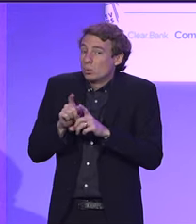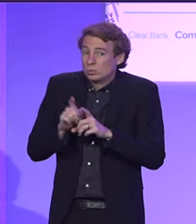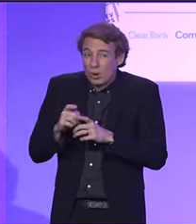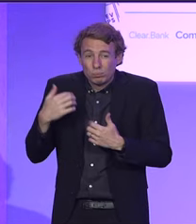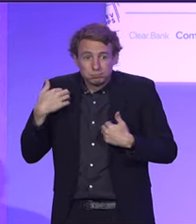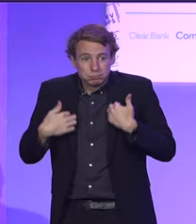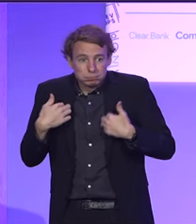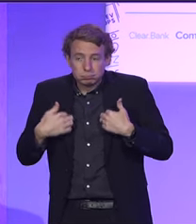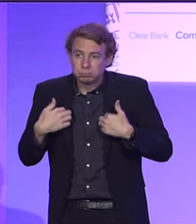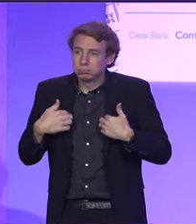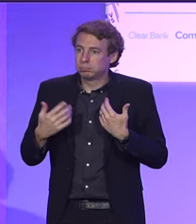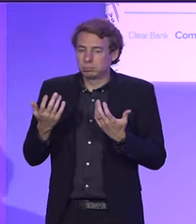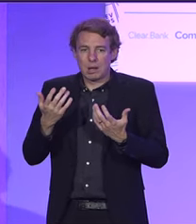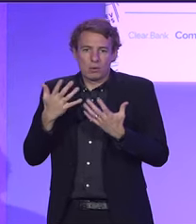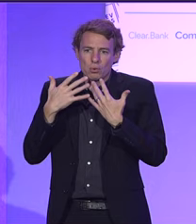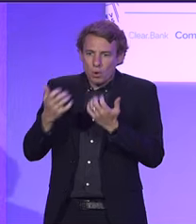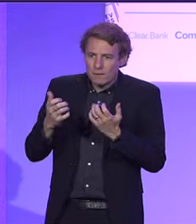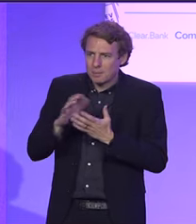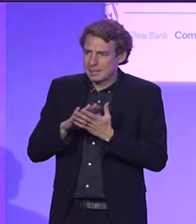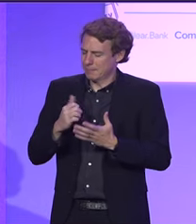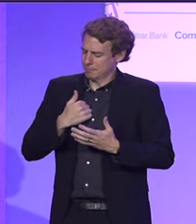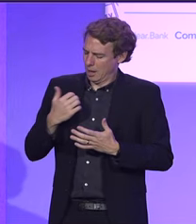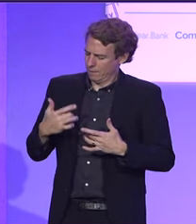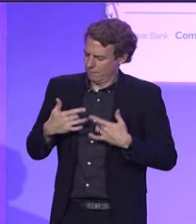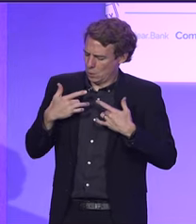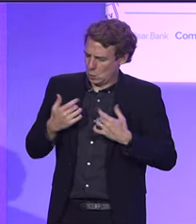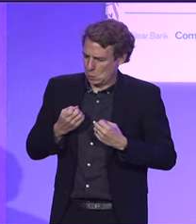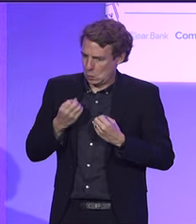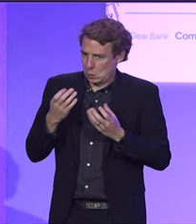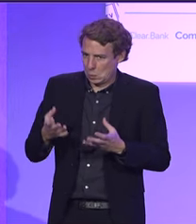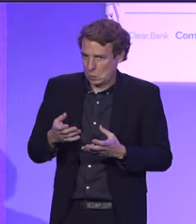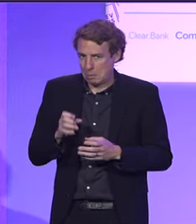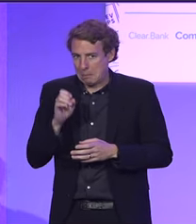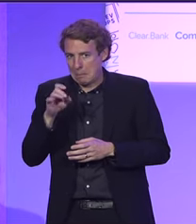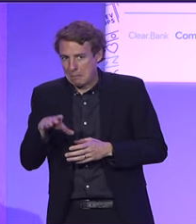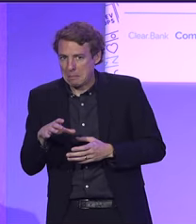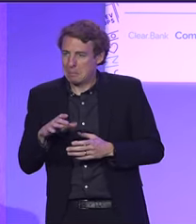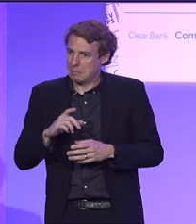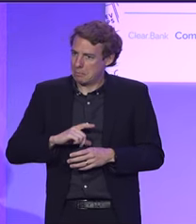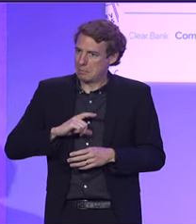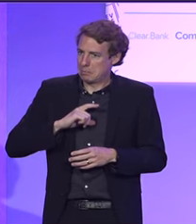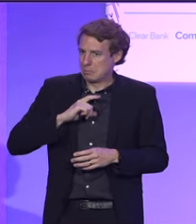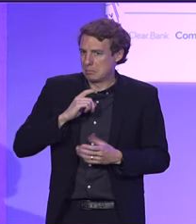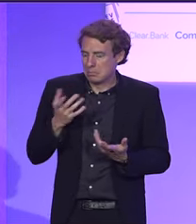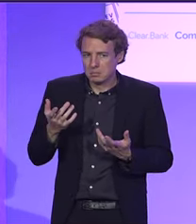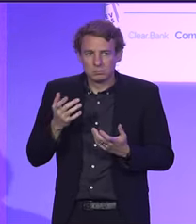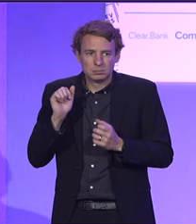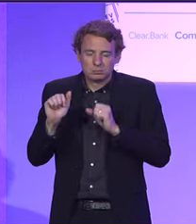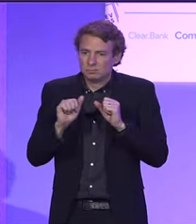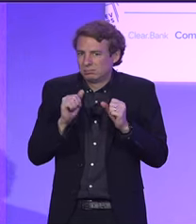own opinions as well. And again, it gets you a little bit more comfortable in speaking on stage that when hopefully you submit that talk, it